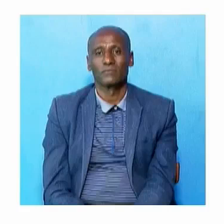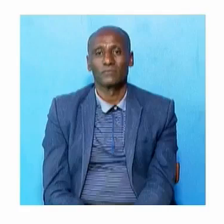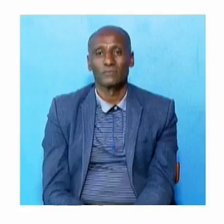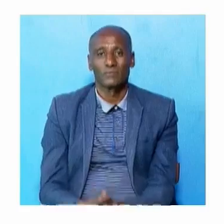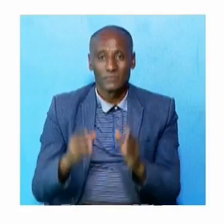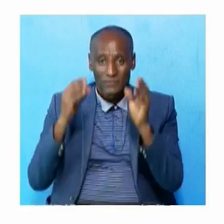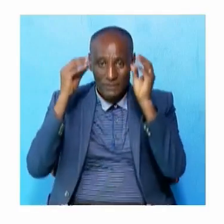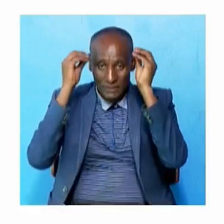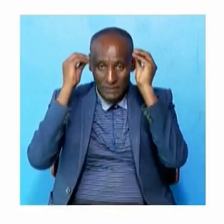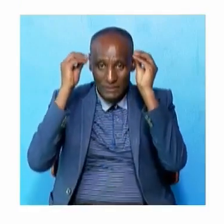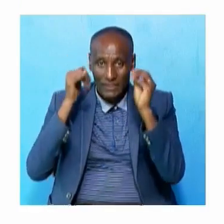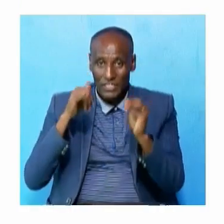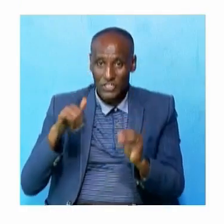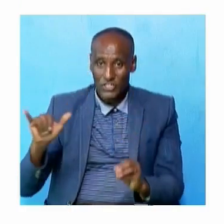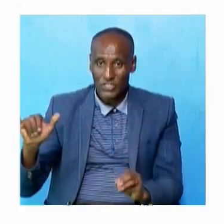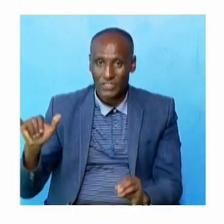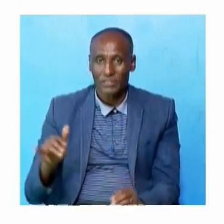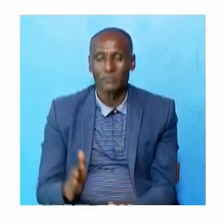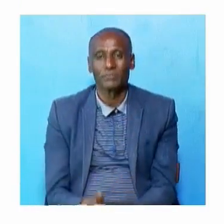teaching